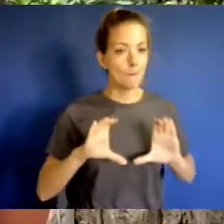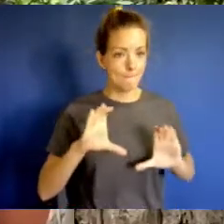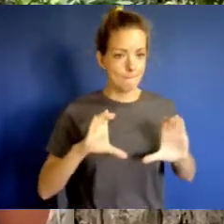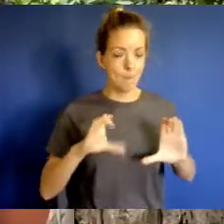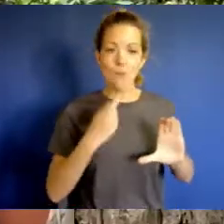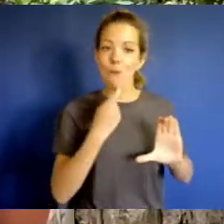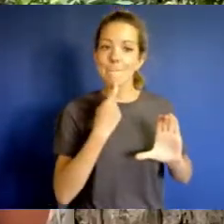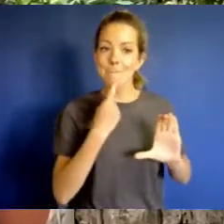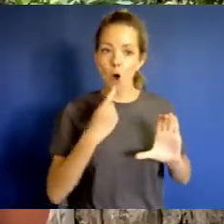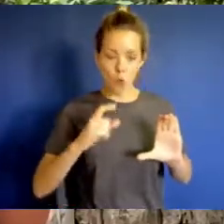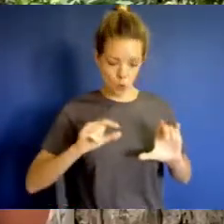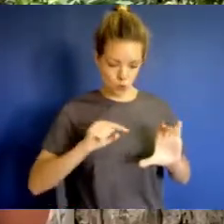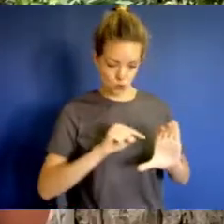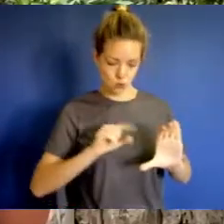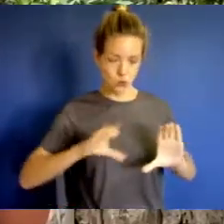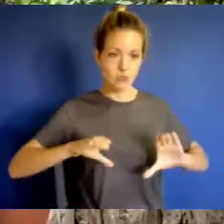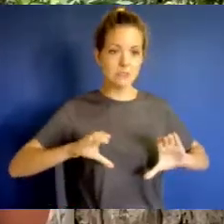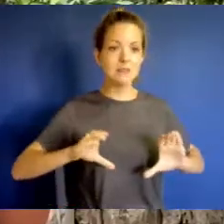right leg underneath,